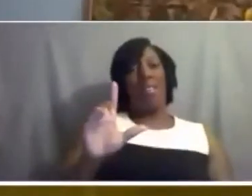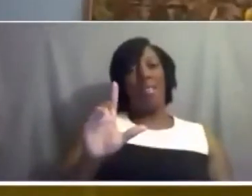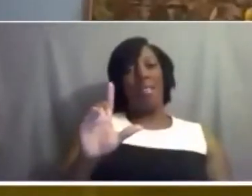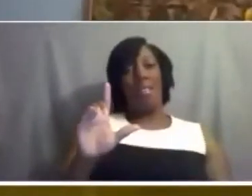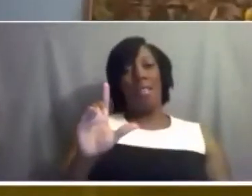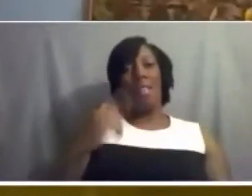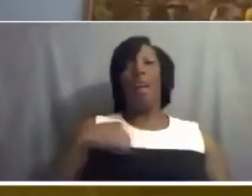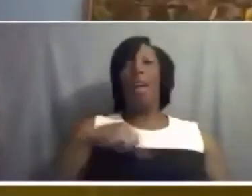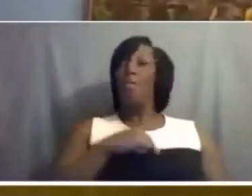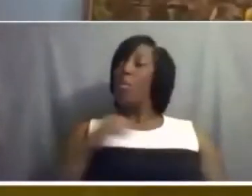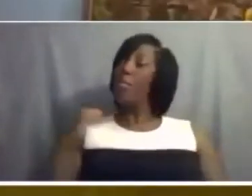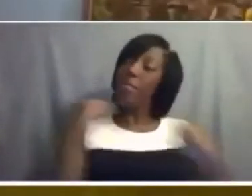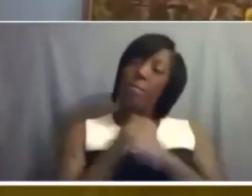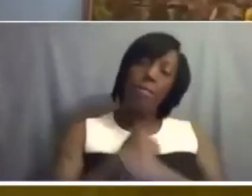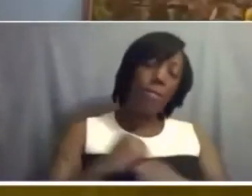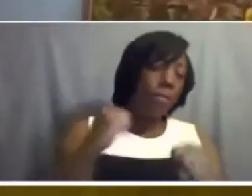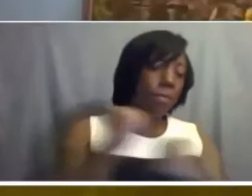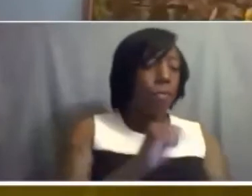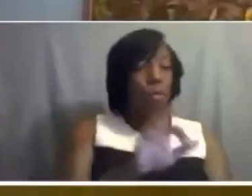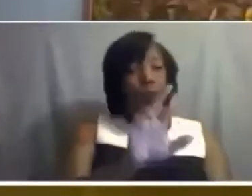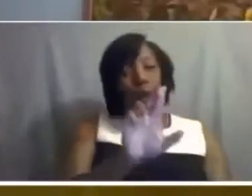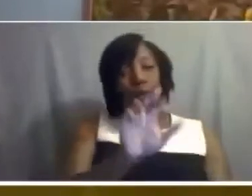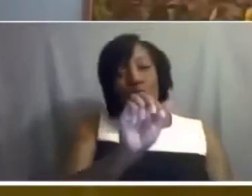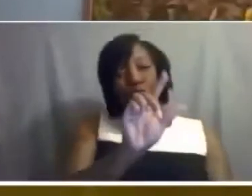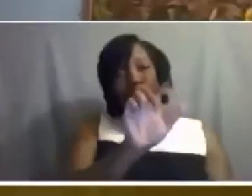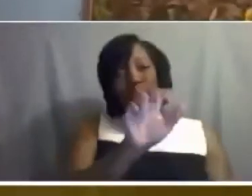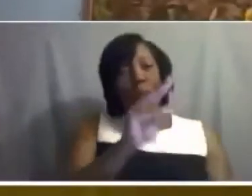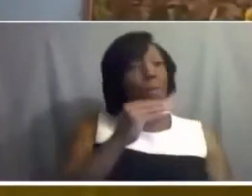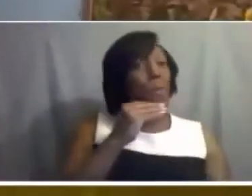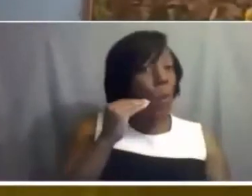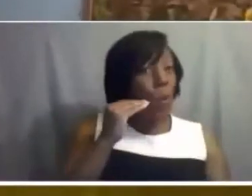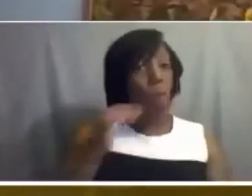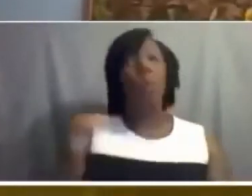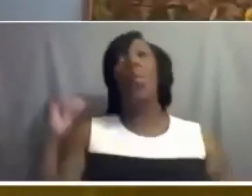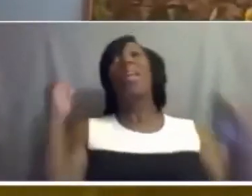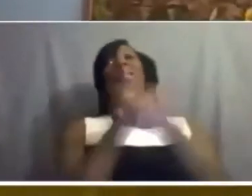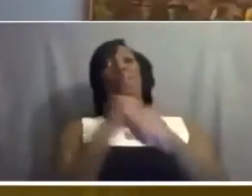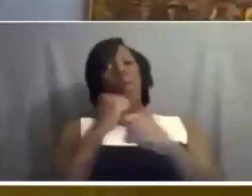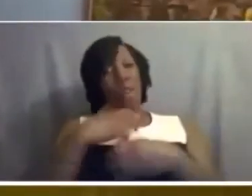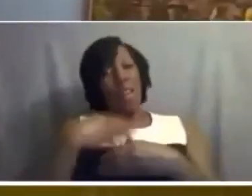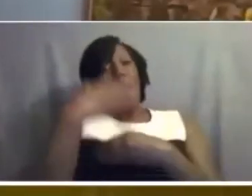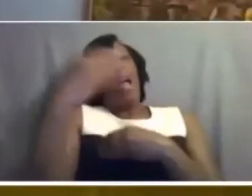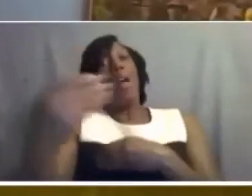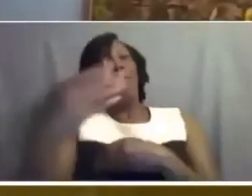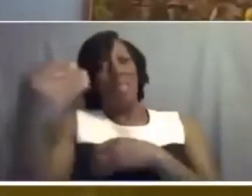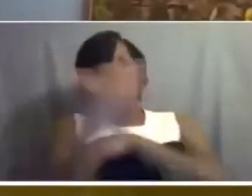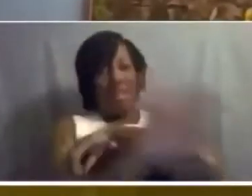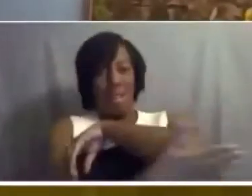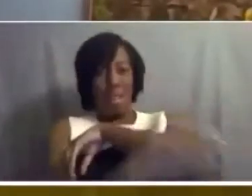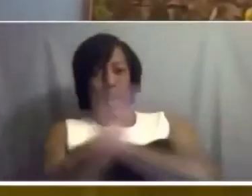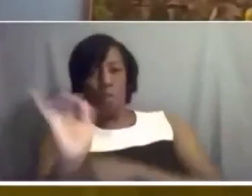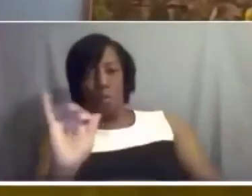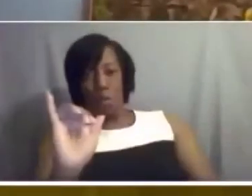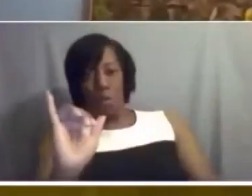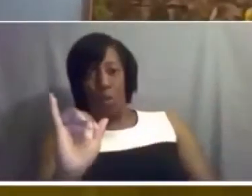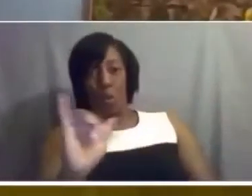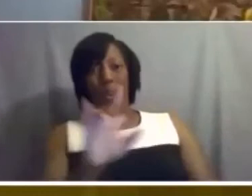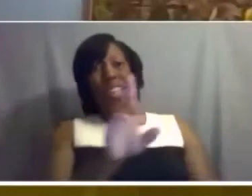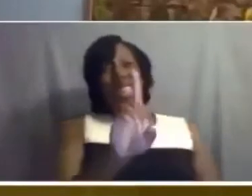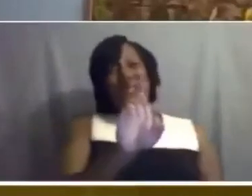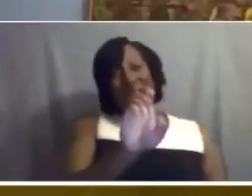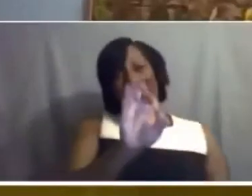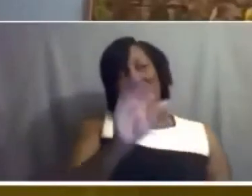home, we have to fight that same racism abroad. Defunding the police has to be the same struggle as defunding the